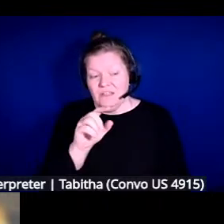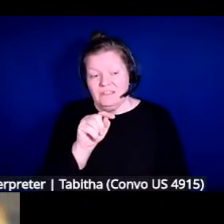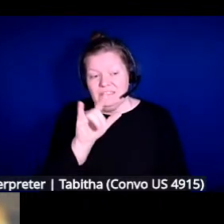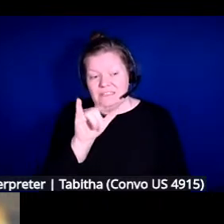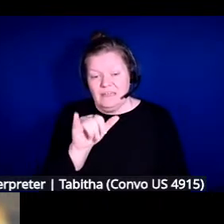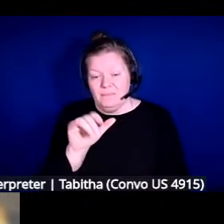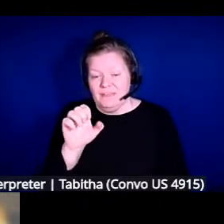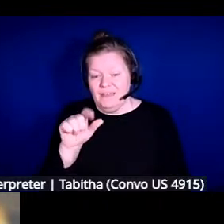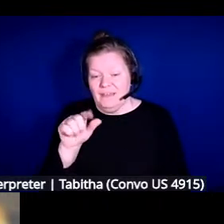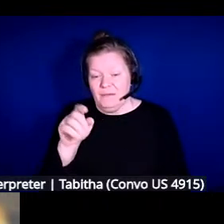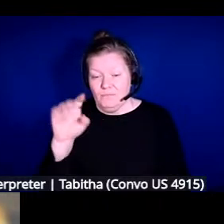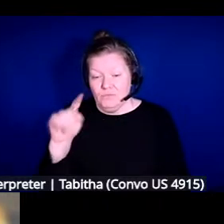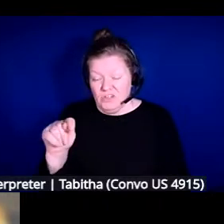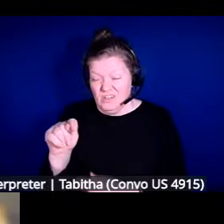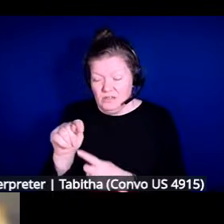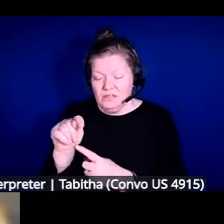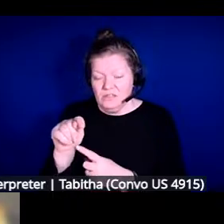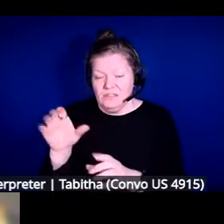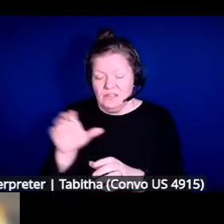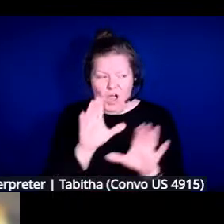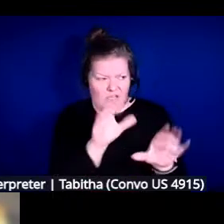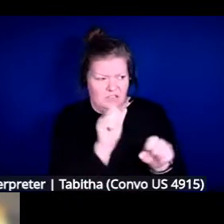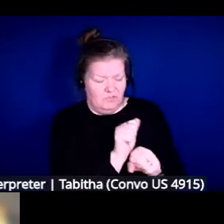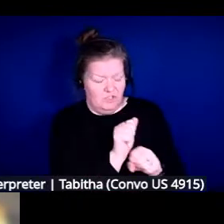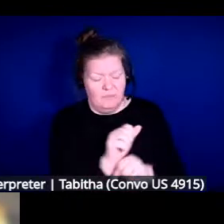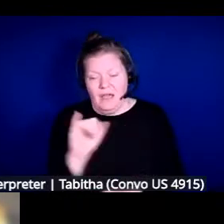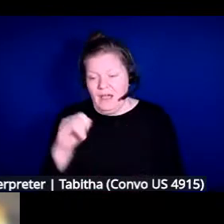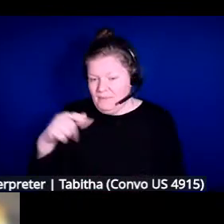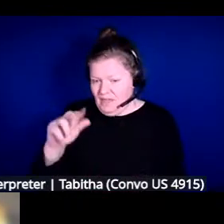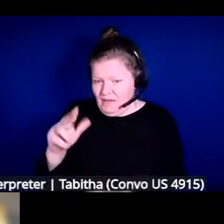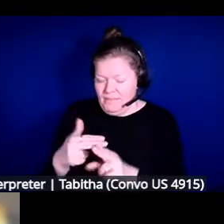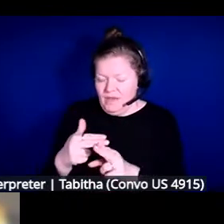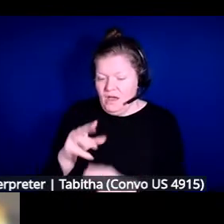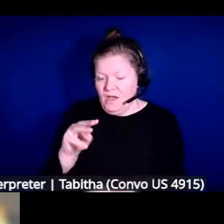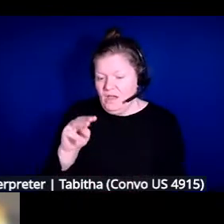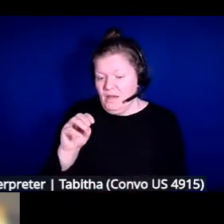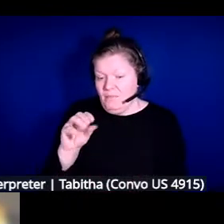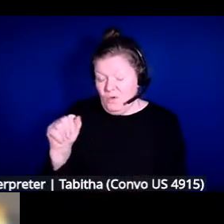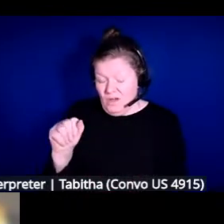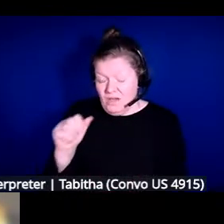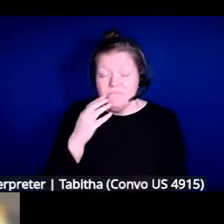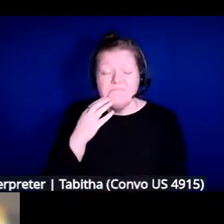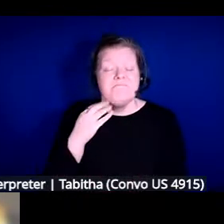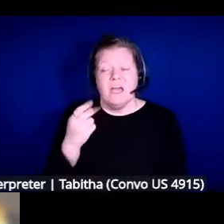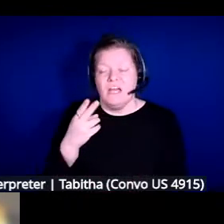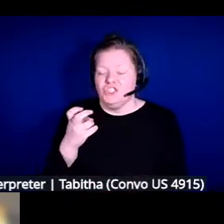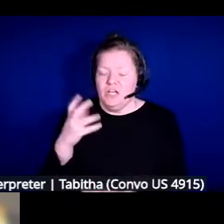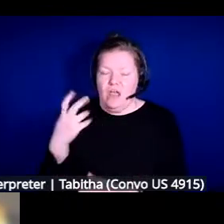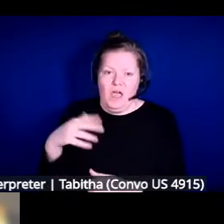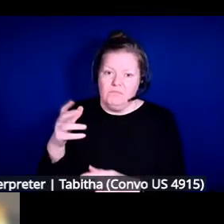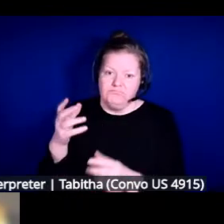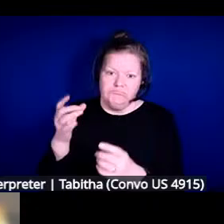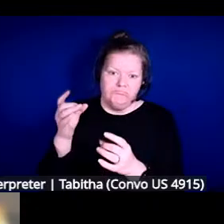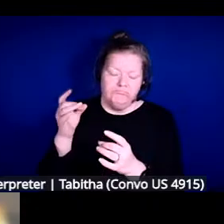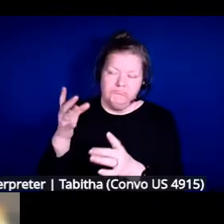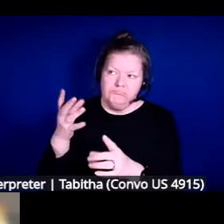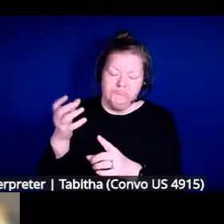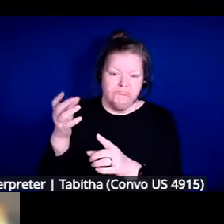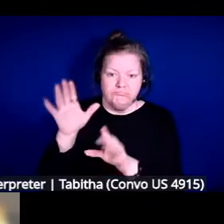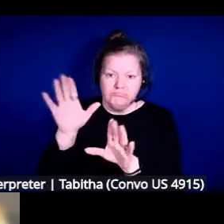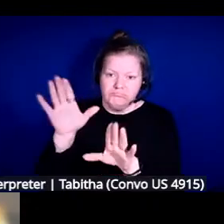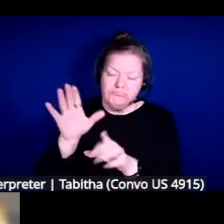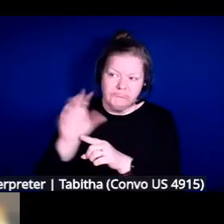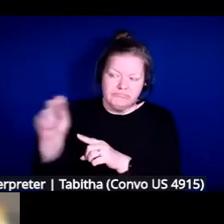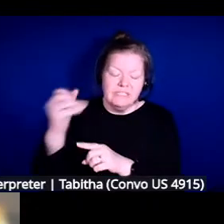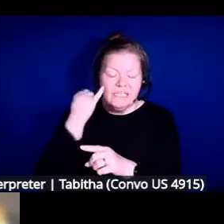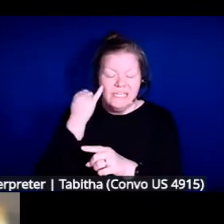did the Awesome morning job. IPA on MOA, and she knocked it out of the park. So if you're somebody who doesn't